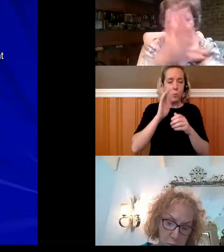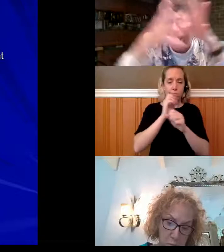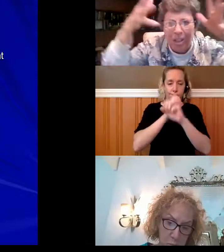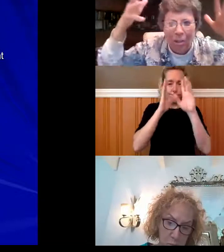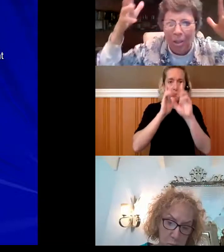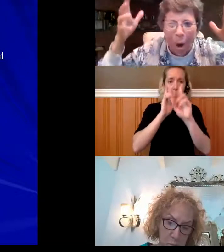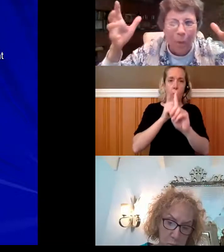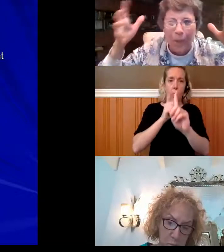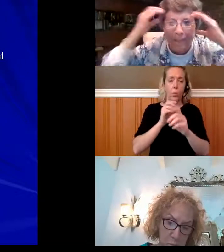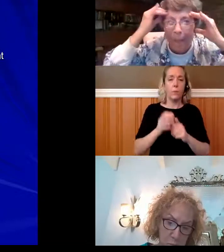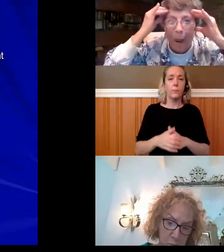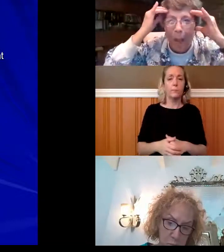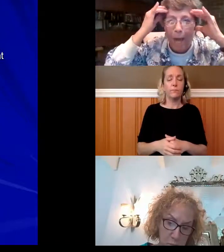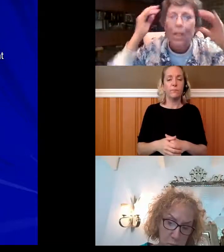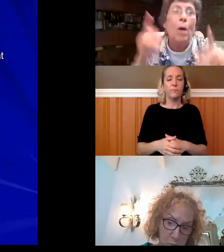ahead and give you an example now.